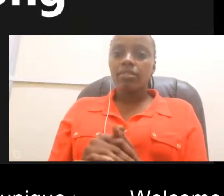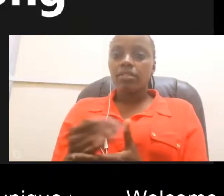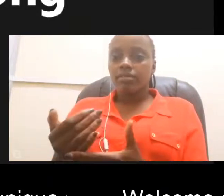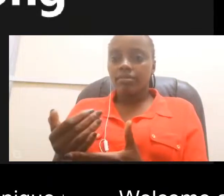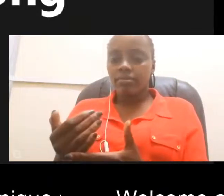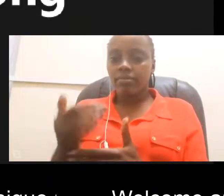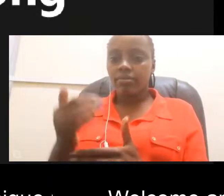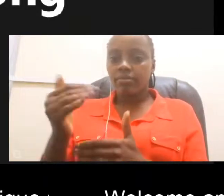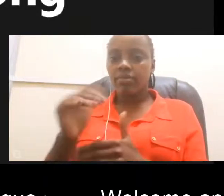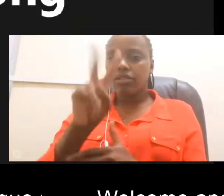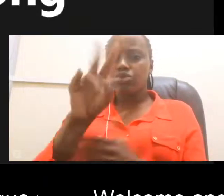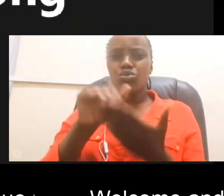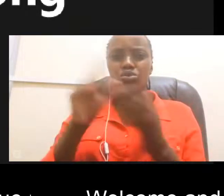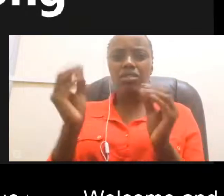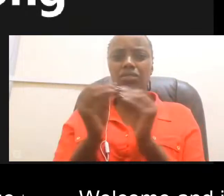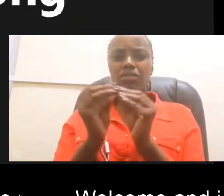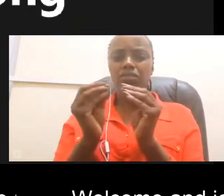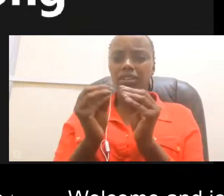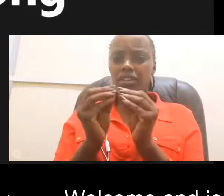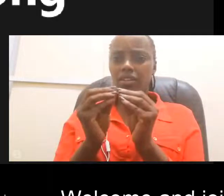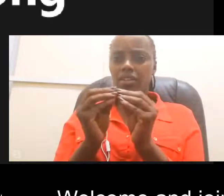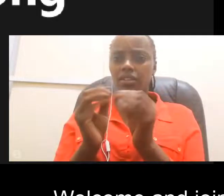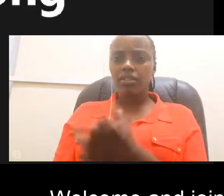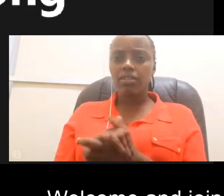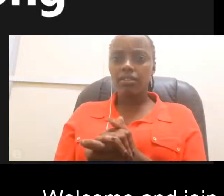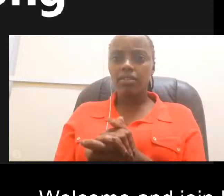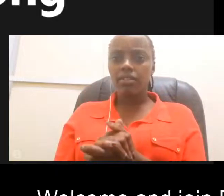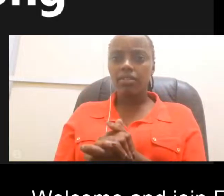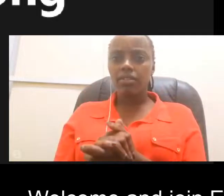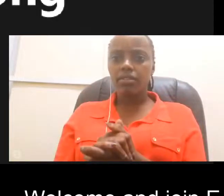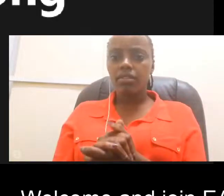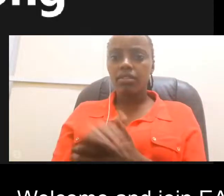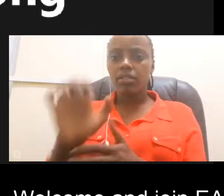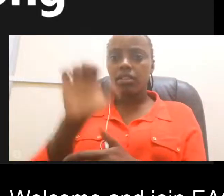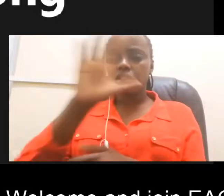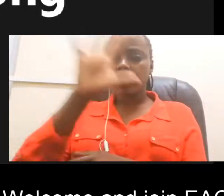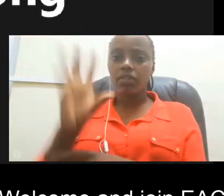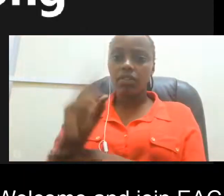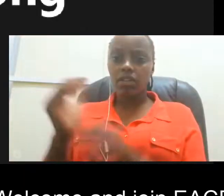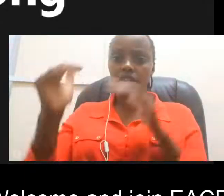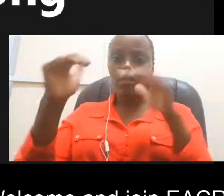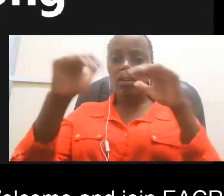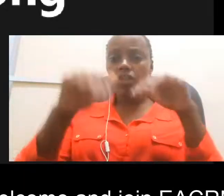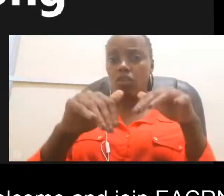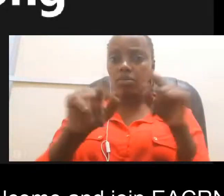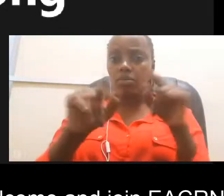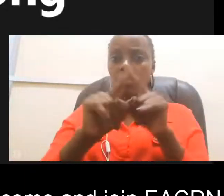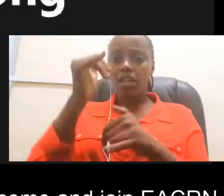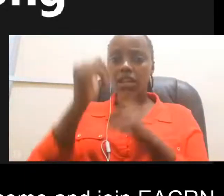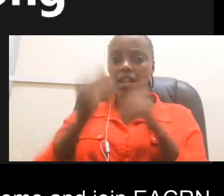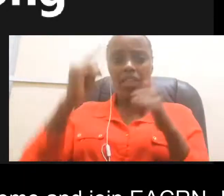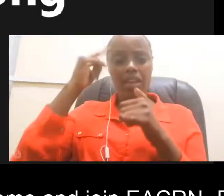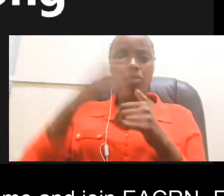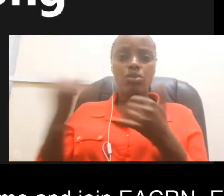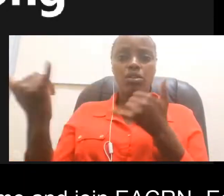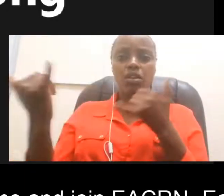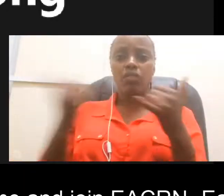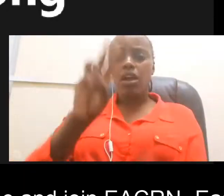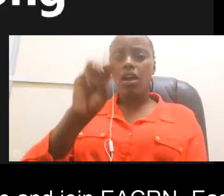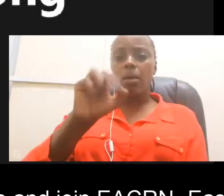more sessions towards the closing of this, the Eastern African convening. And lastly, I think I want to invite